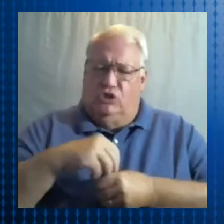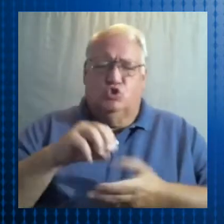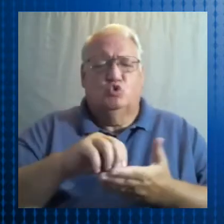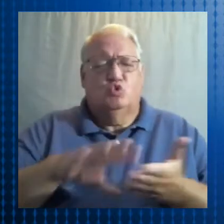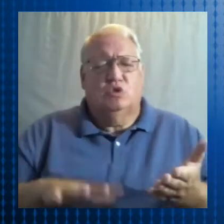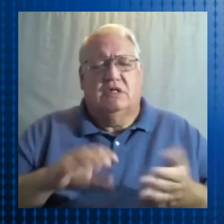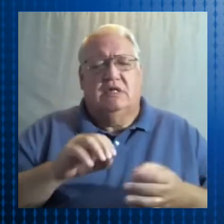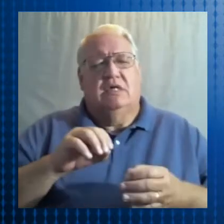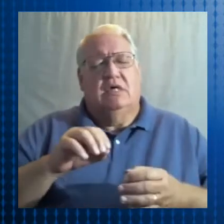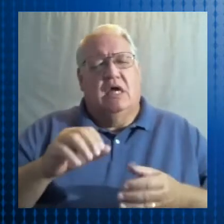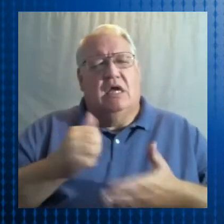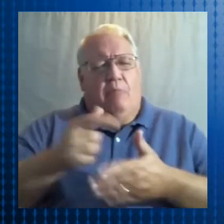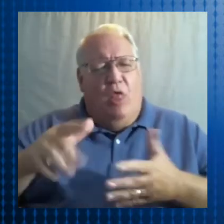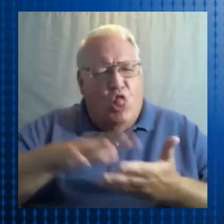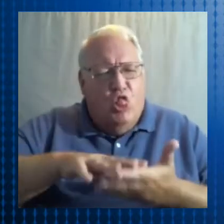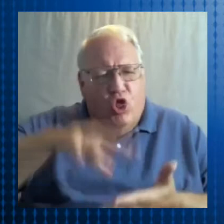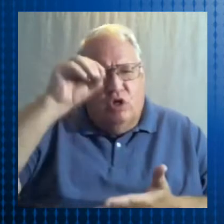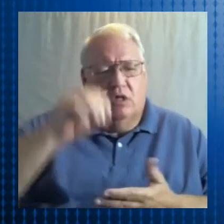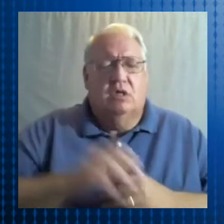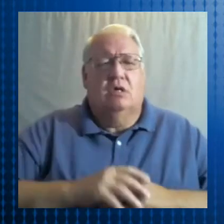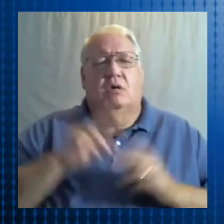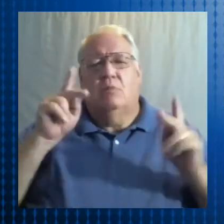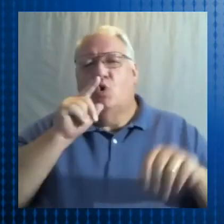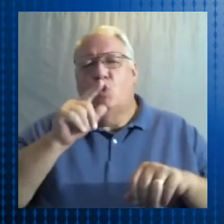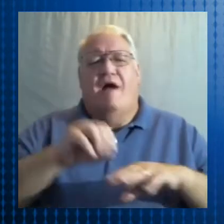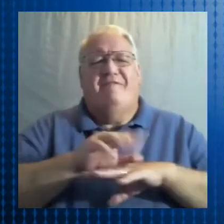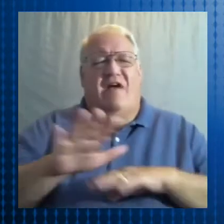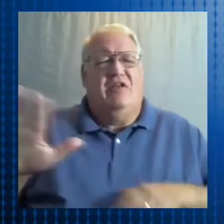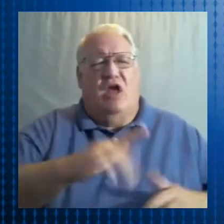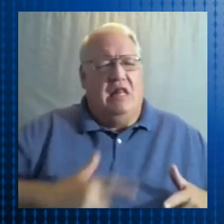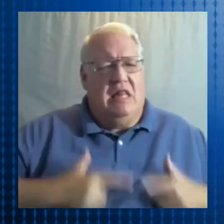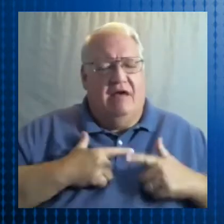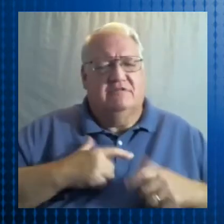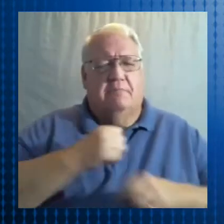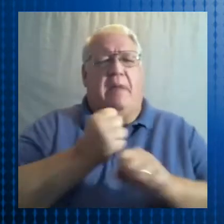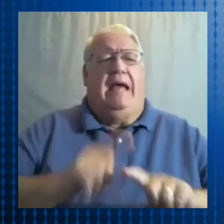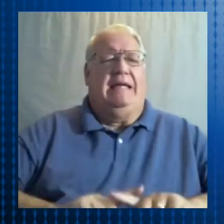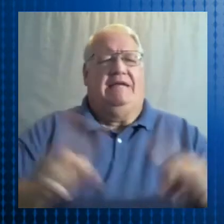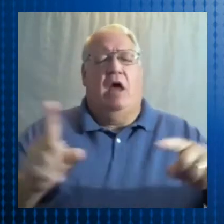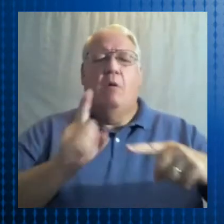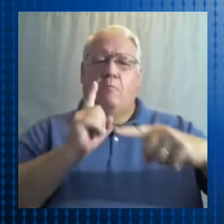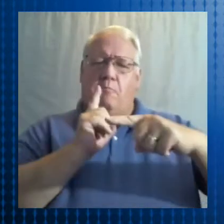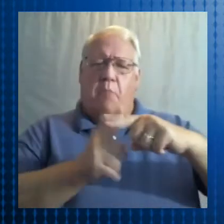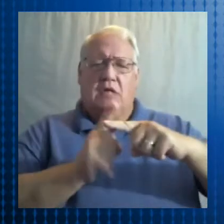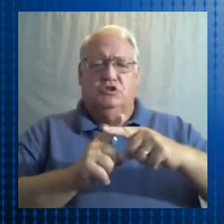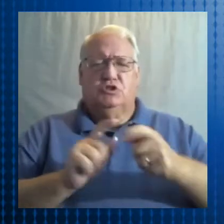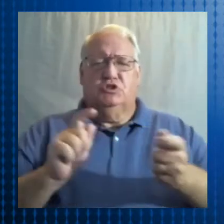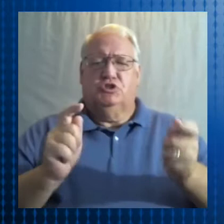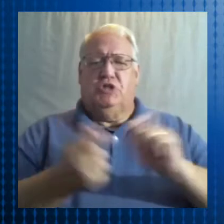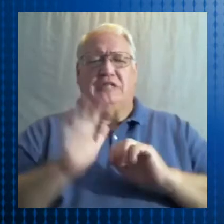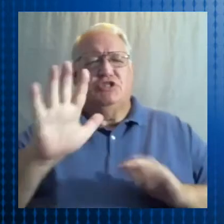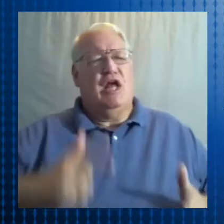of learning, individuals who touch lives, make a difference, and positively alter the life trajectories